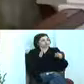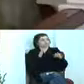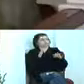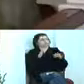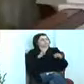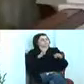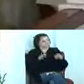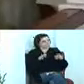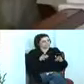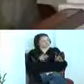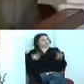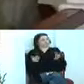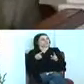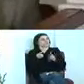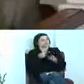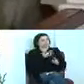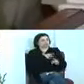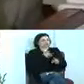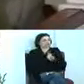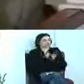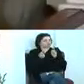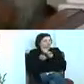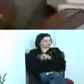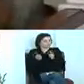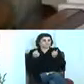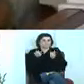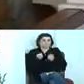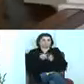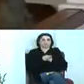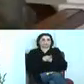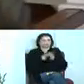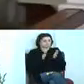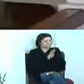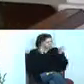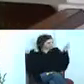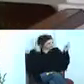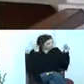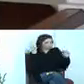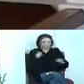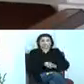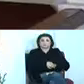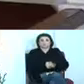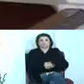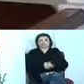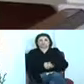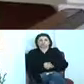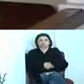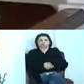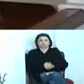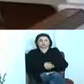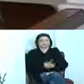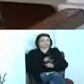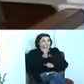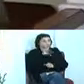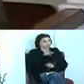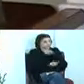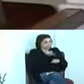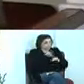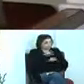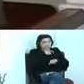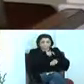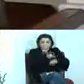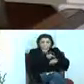change comes. Hallelujah. Yes. Your anointed time is a time for